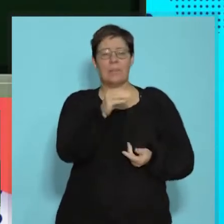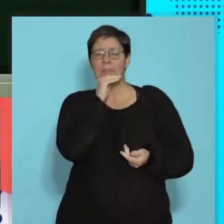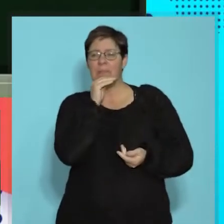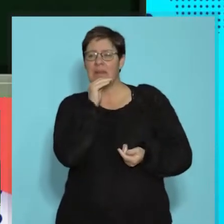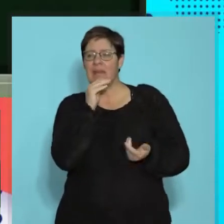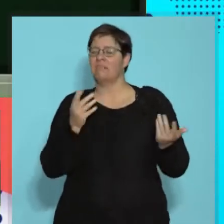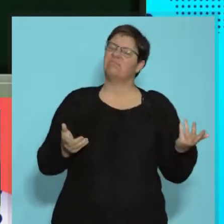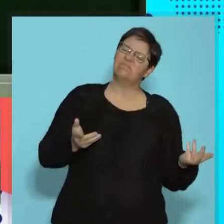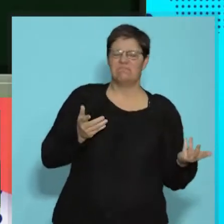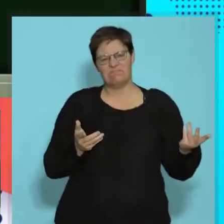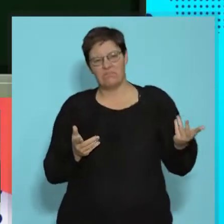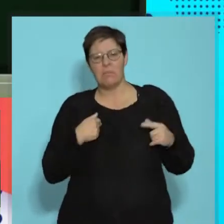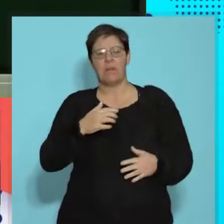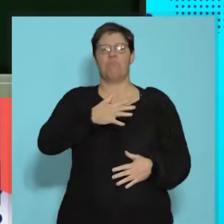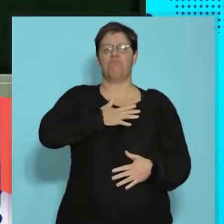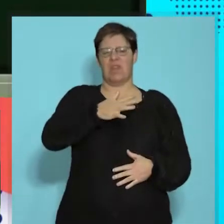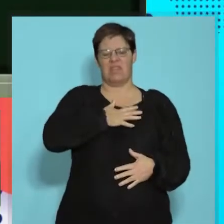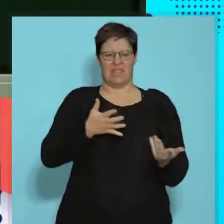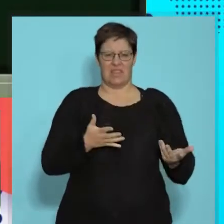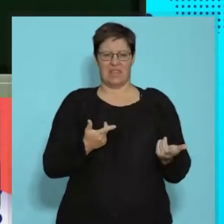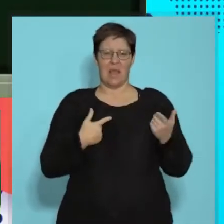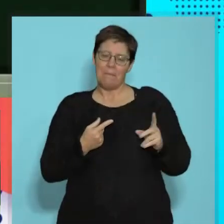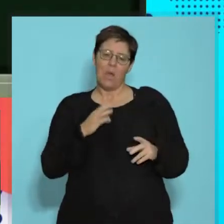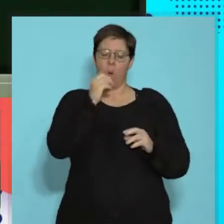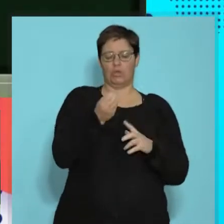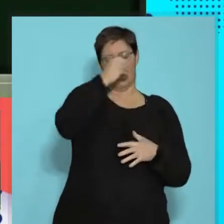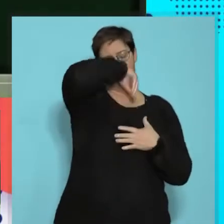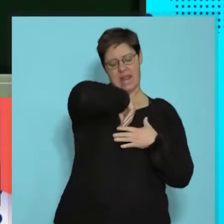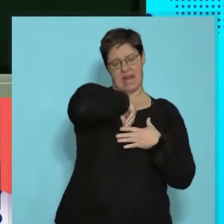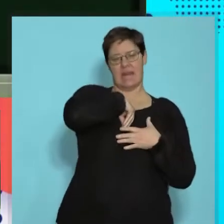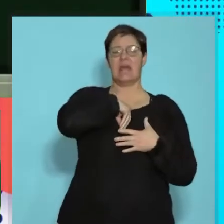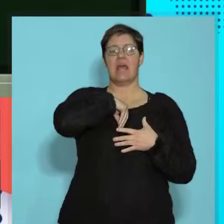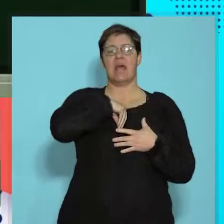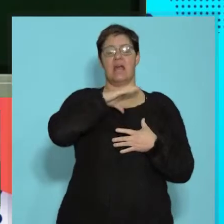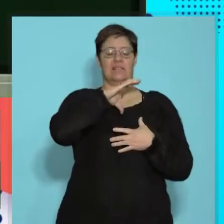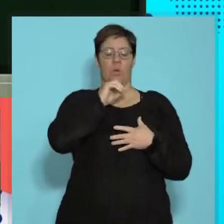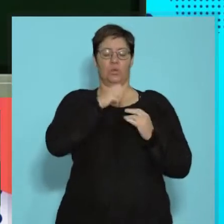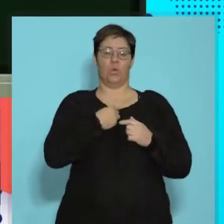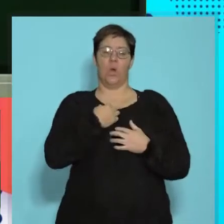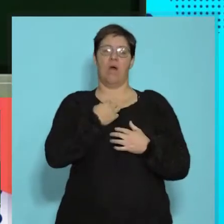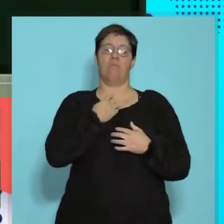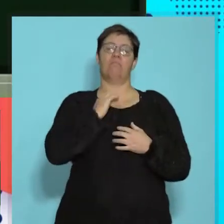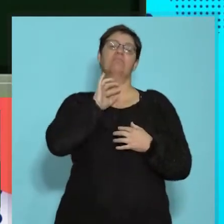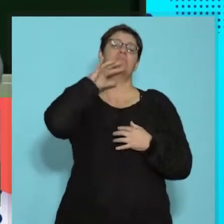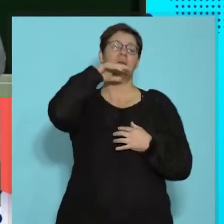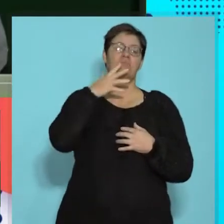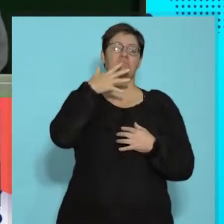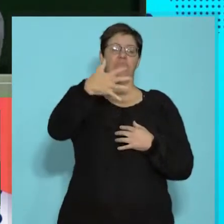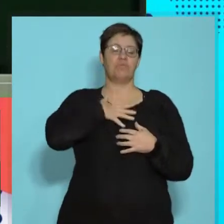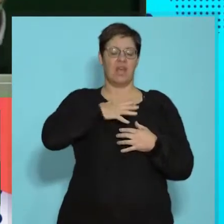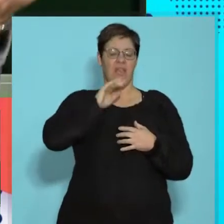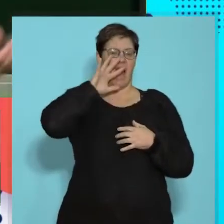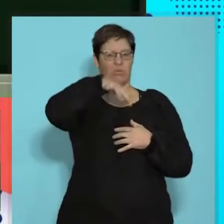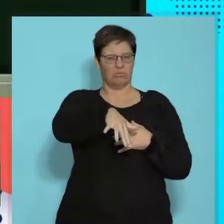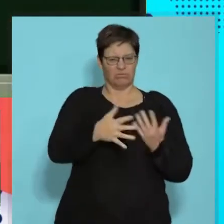actually, we say it as we're breathing. How do I bring in oxygen? How do I take carbon dioxide out? So when